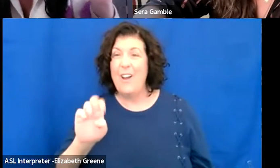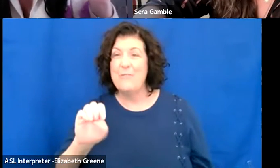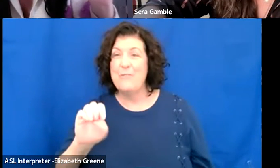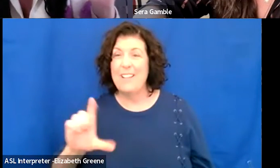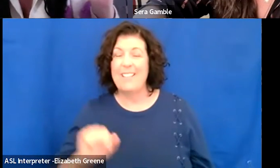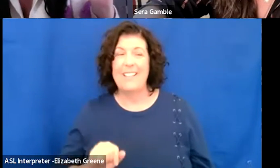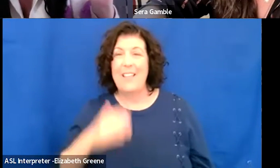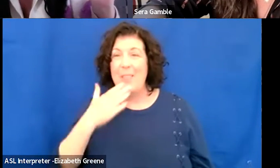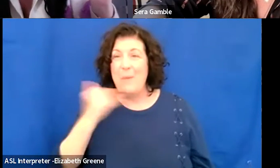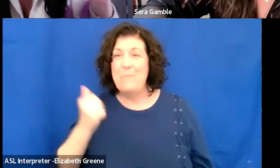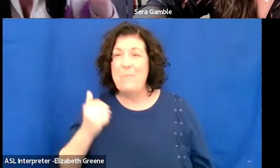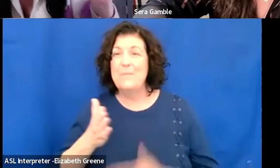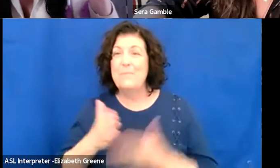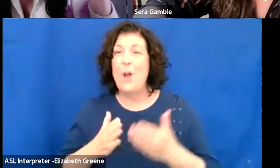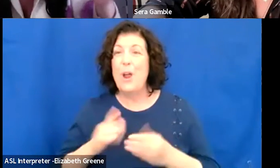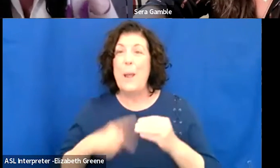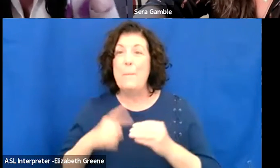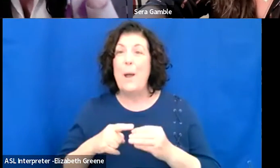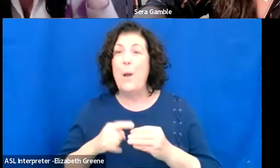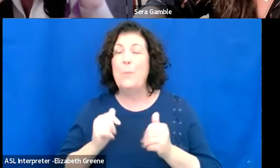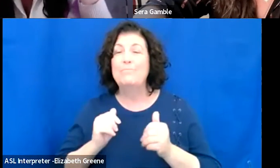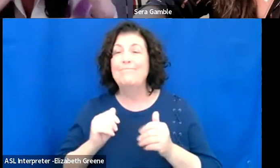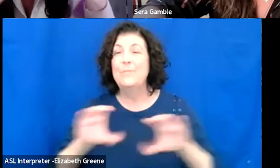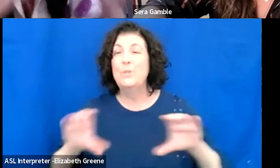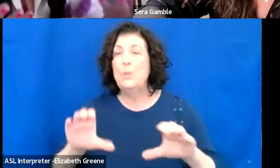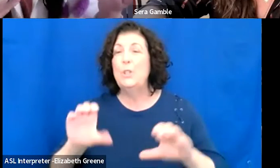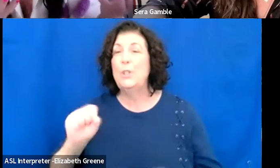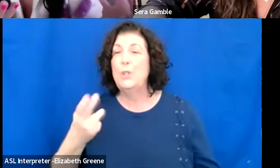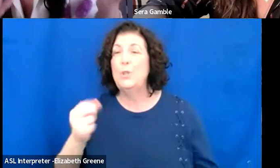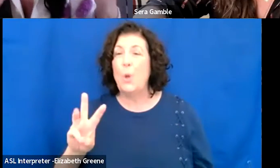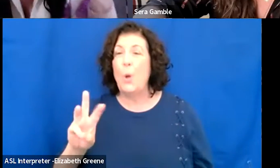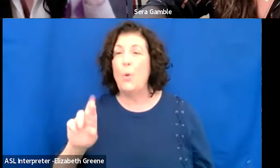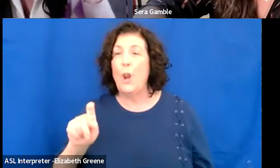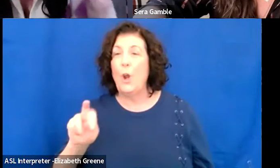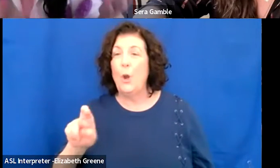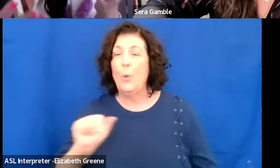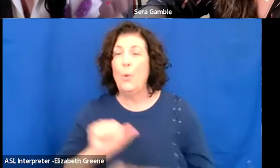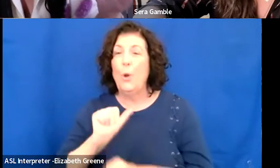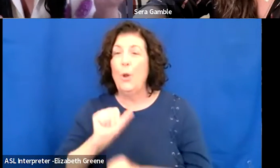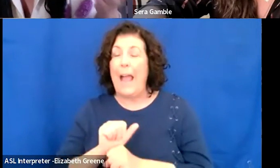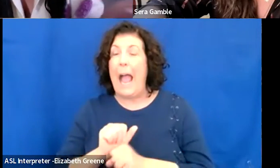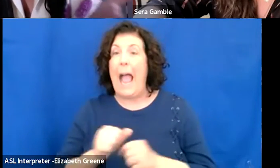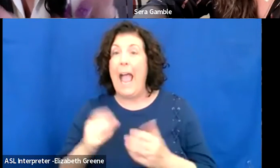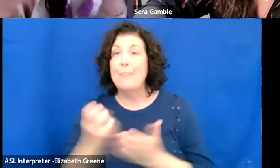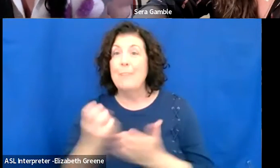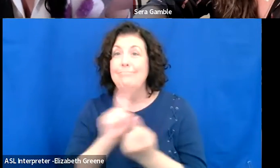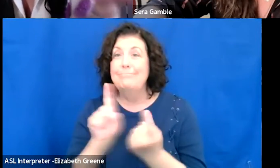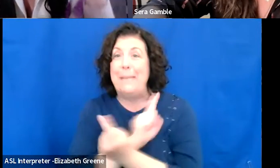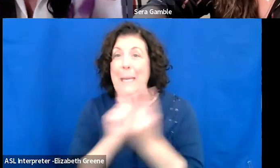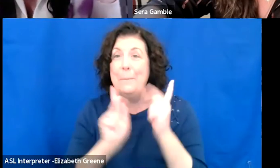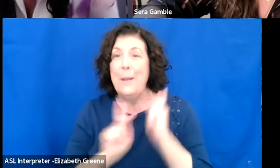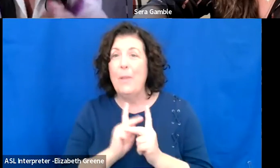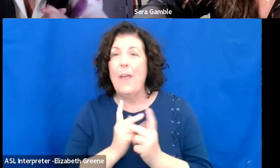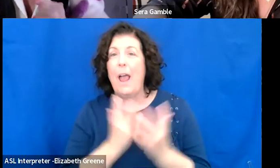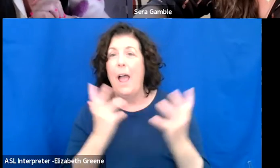the greatest part about being a showrunner is that I get to meet people I'm a legit fan of. And I've been such a fan of Sarah's for so long. And then when we met